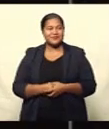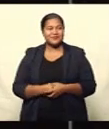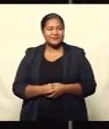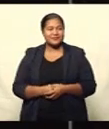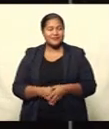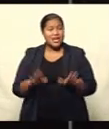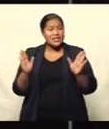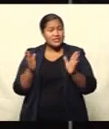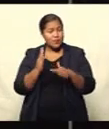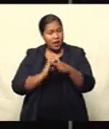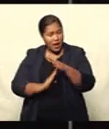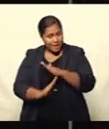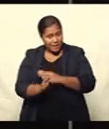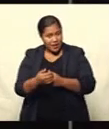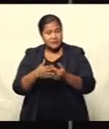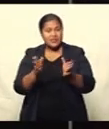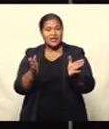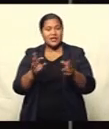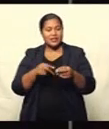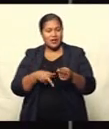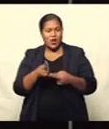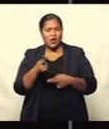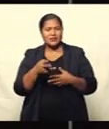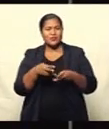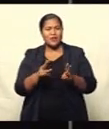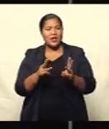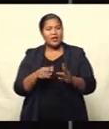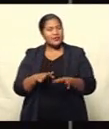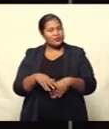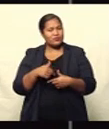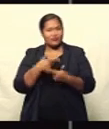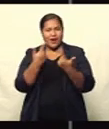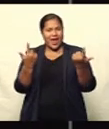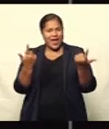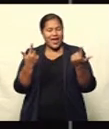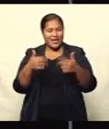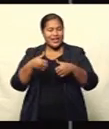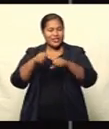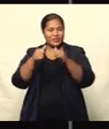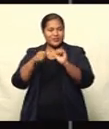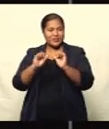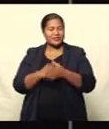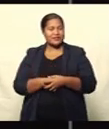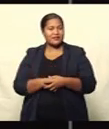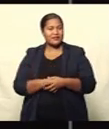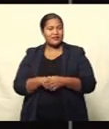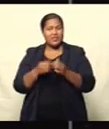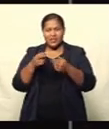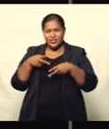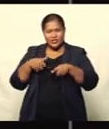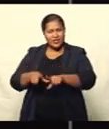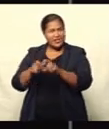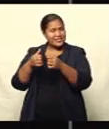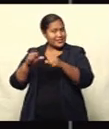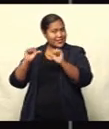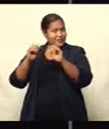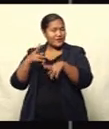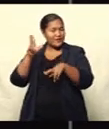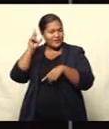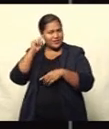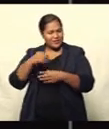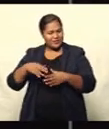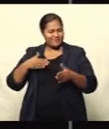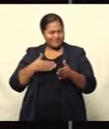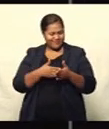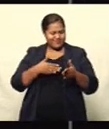Small and humble beginnings are the launching pad to great endings. Such is the journey of our successful Fijian tonight, who's broken barriers